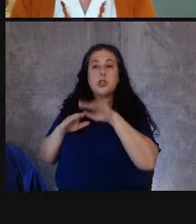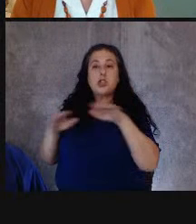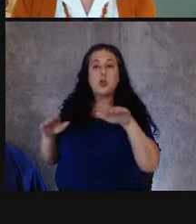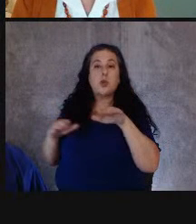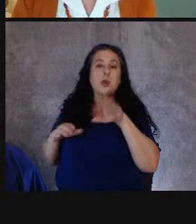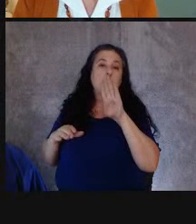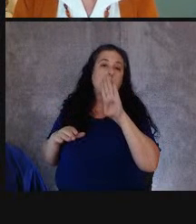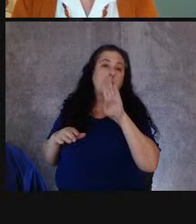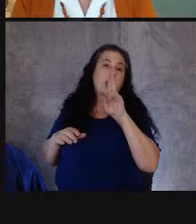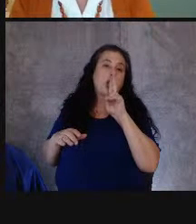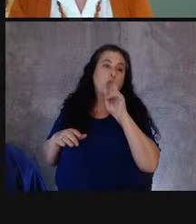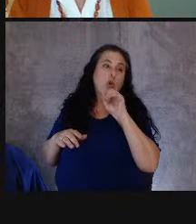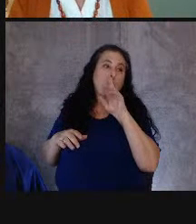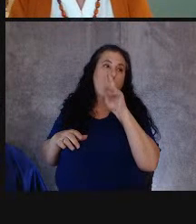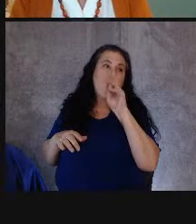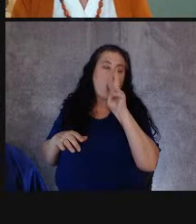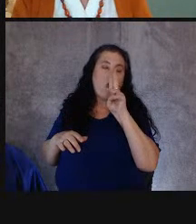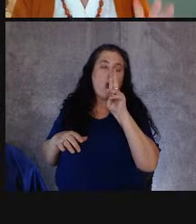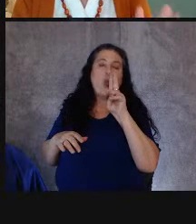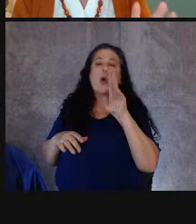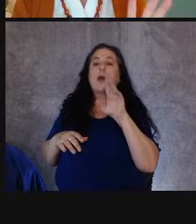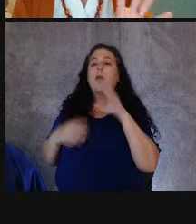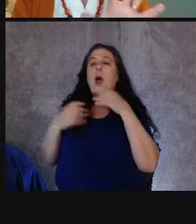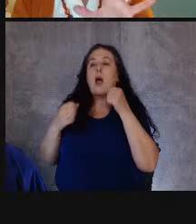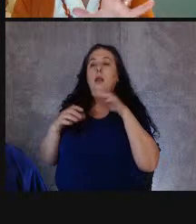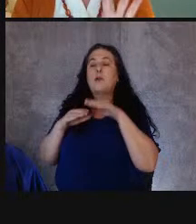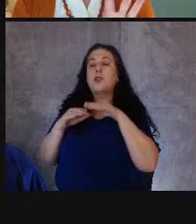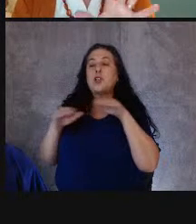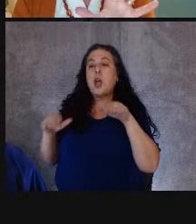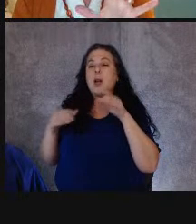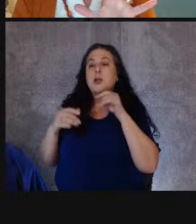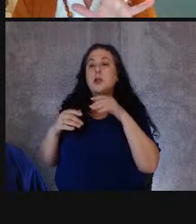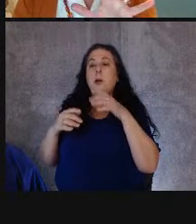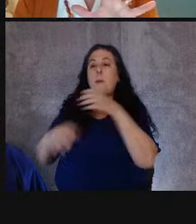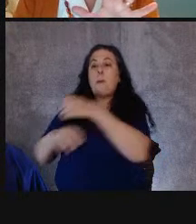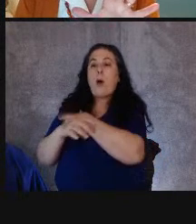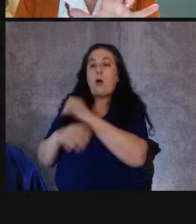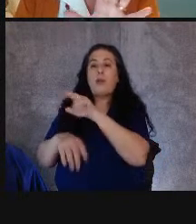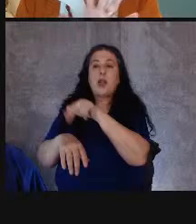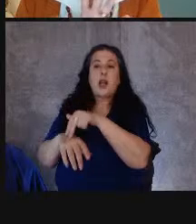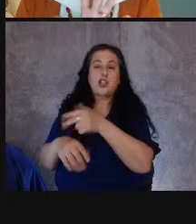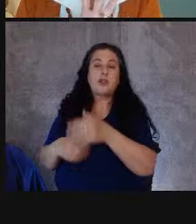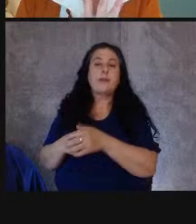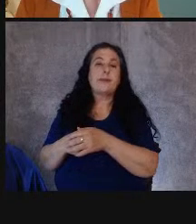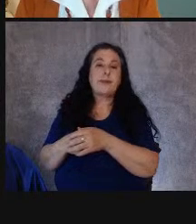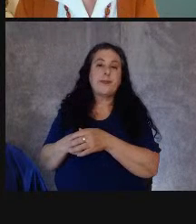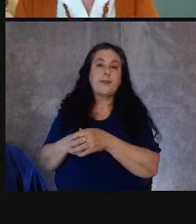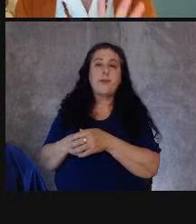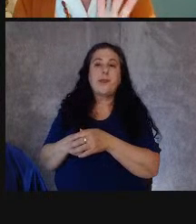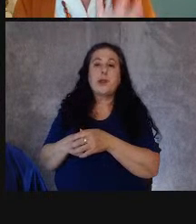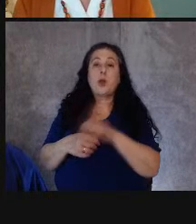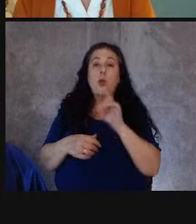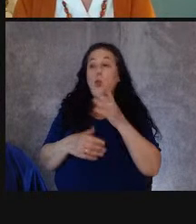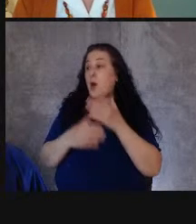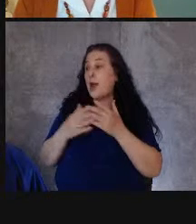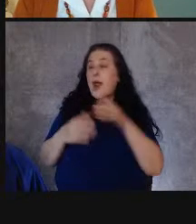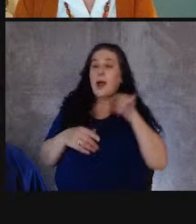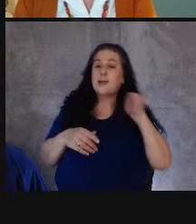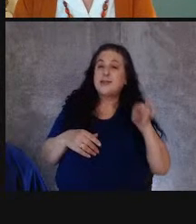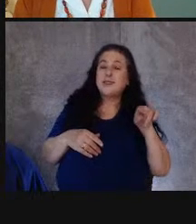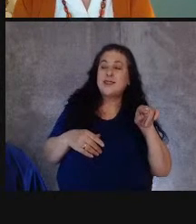Bureau, the health of the child is the power of the nation. So on the one hand, this